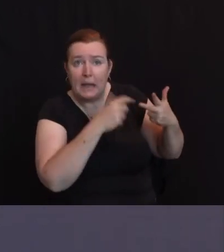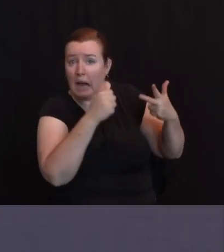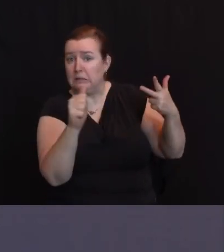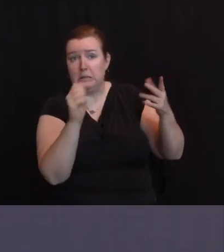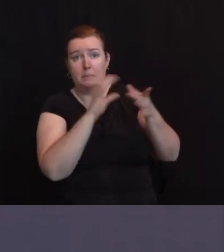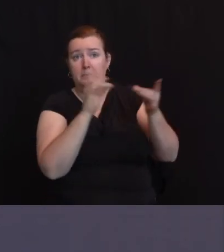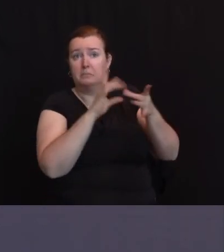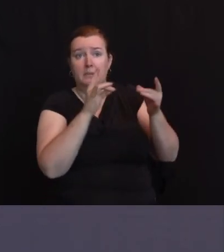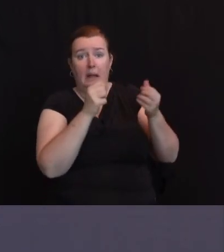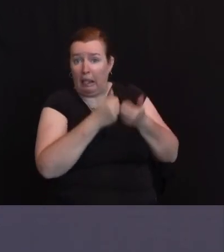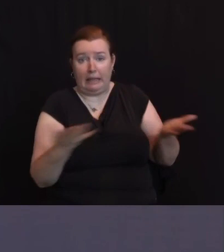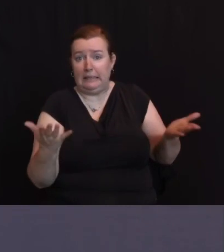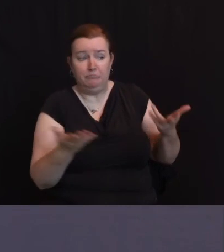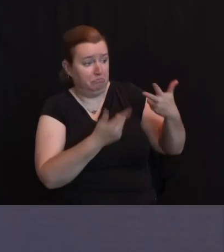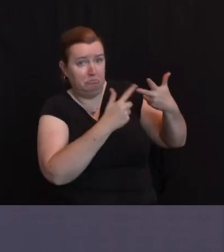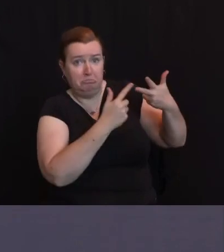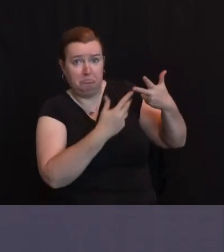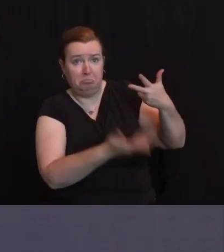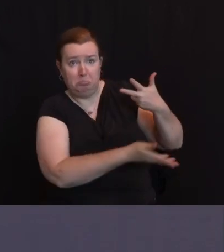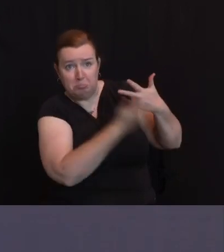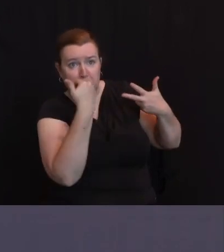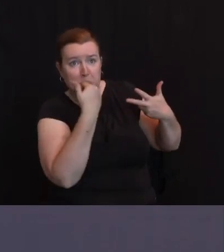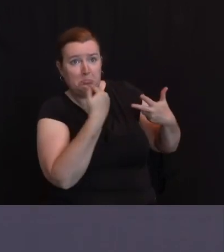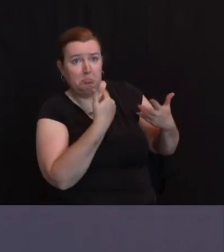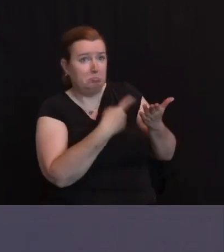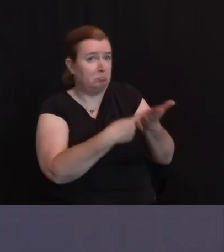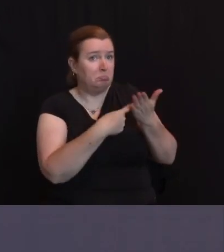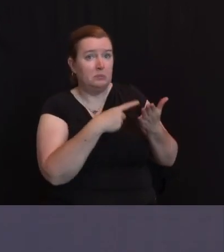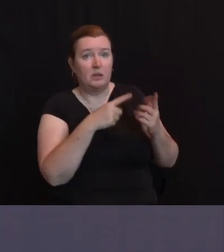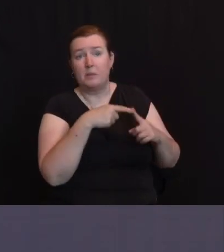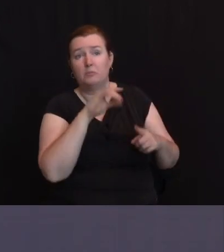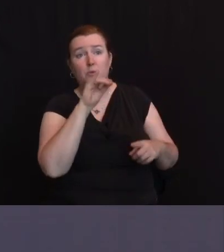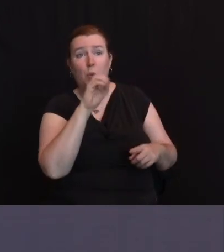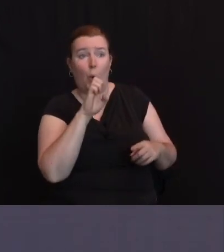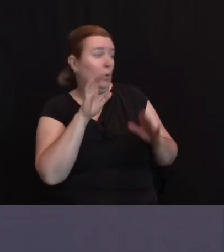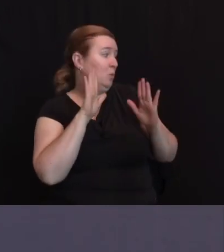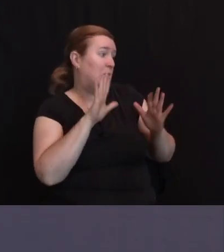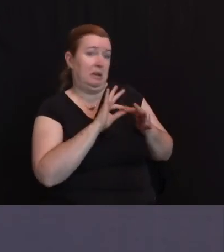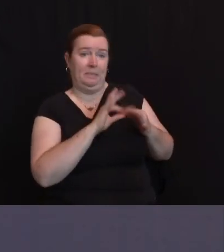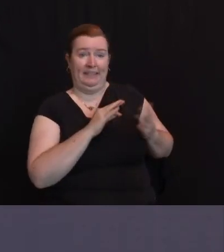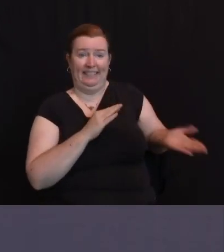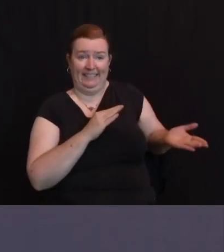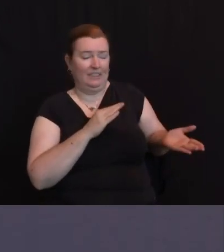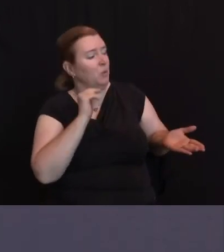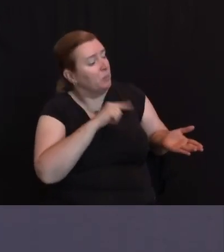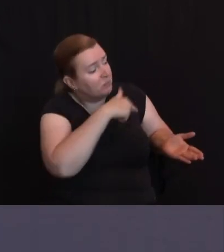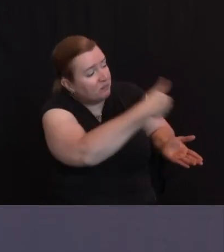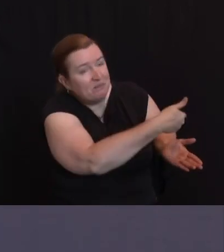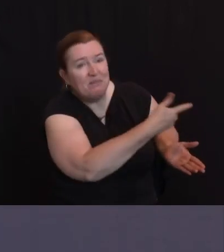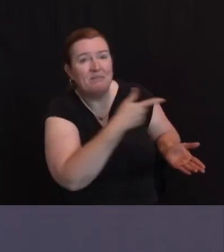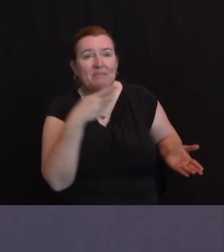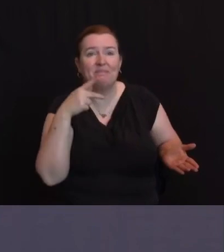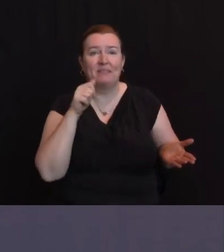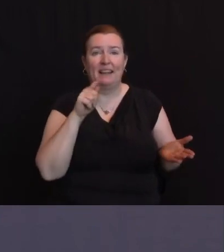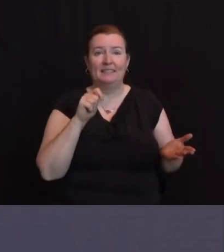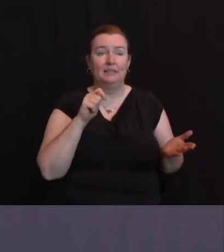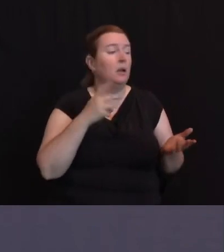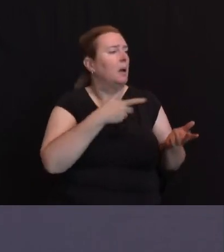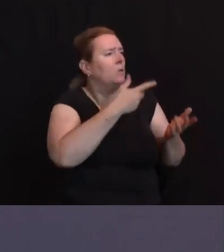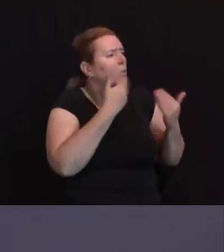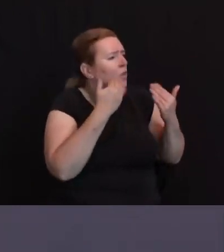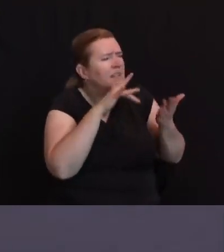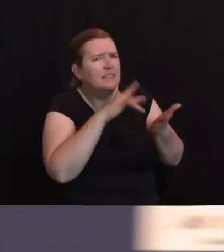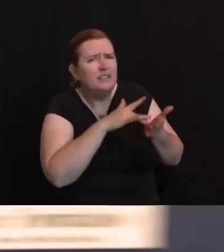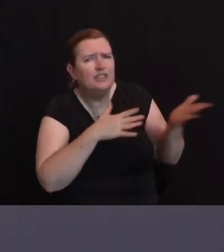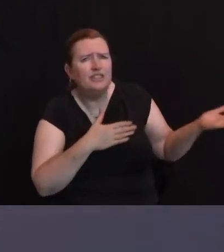to weigh in to amplify Joe's good comments, anything on cooling centers or any other topics? Thank you for your